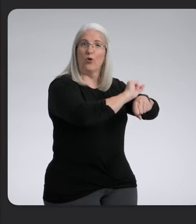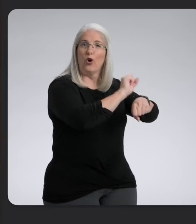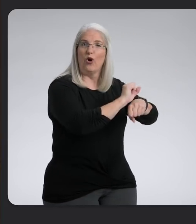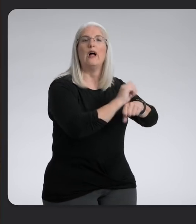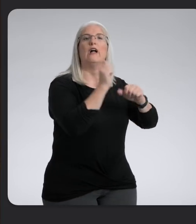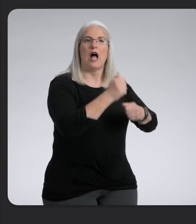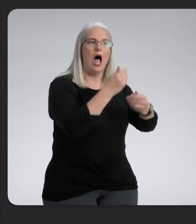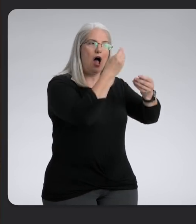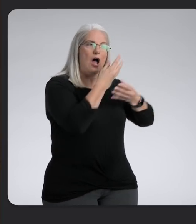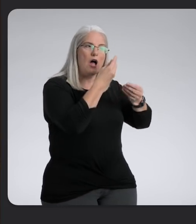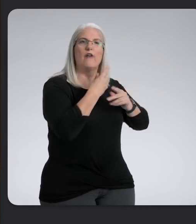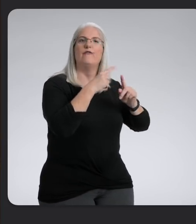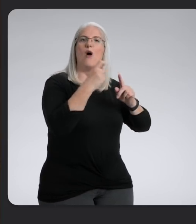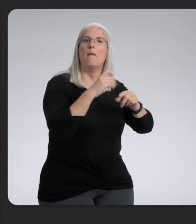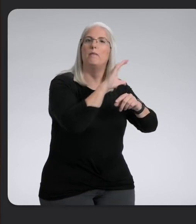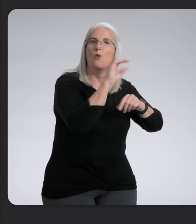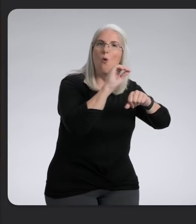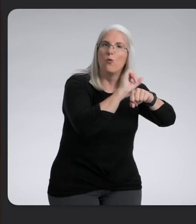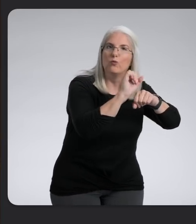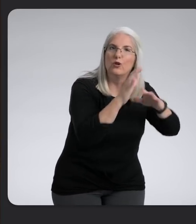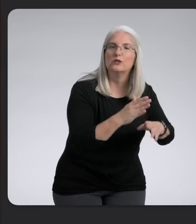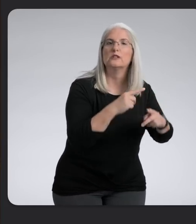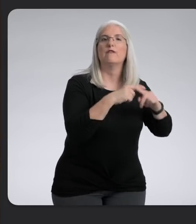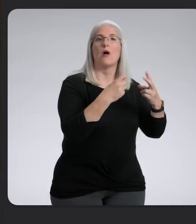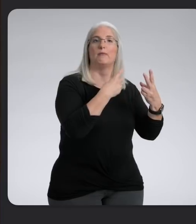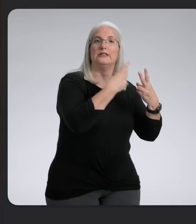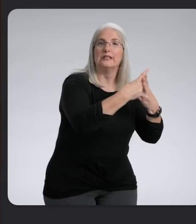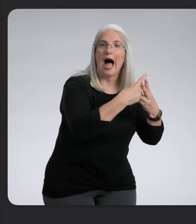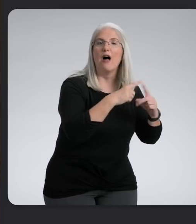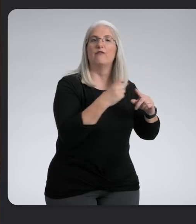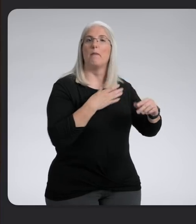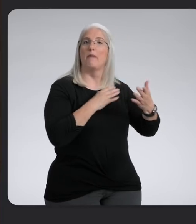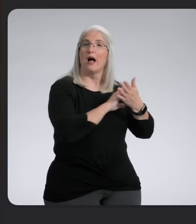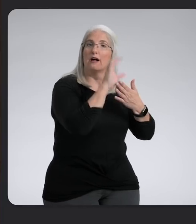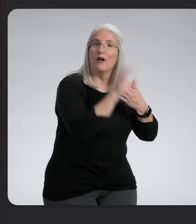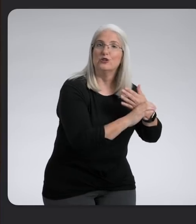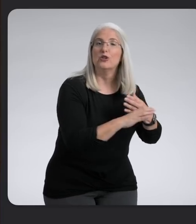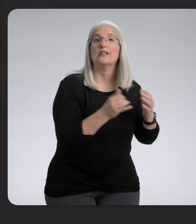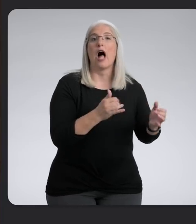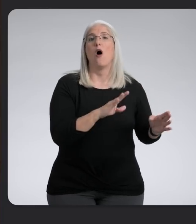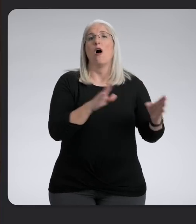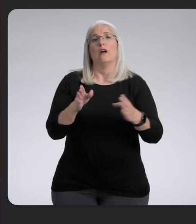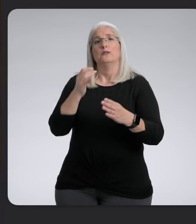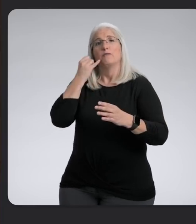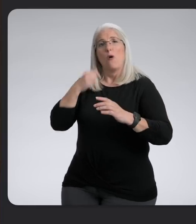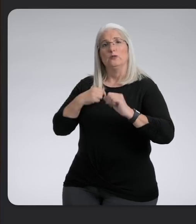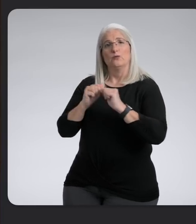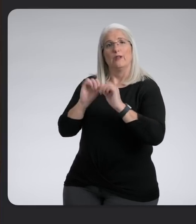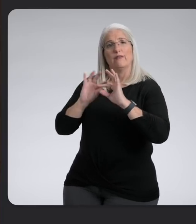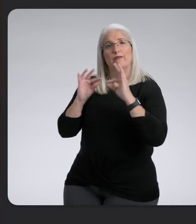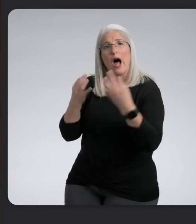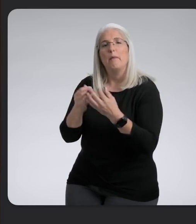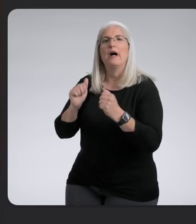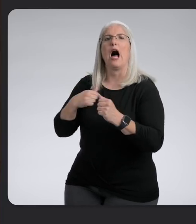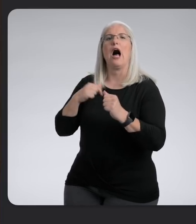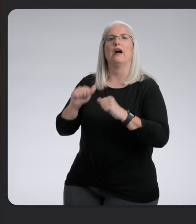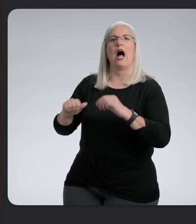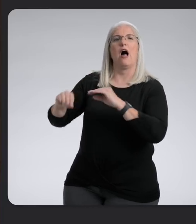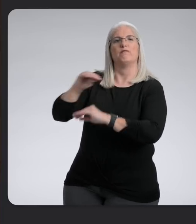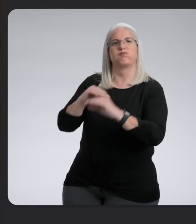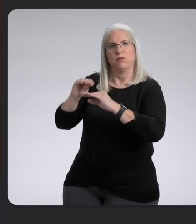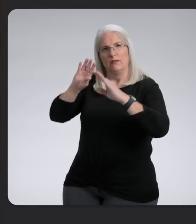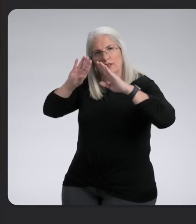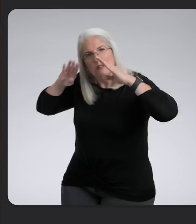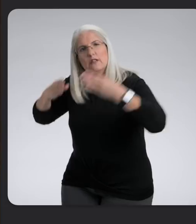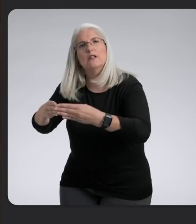or Slack. You can even dedicate a page on your home screen to match your focus and organize your apps and widgets in a way that reduces